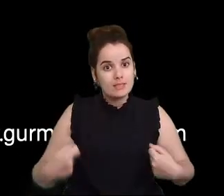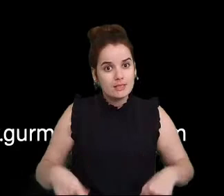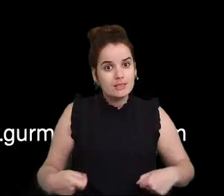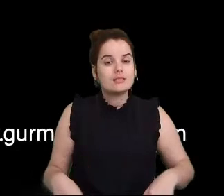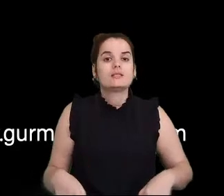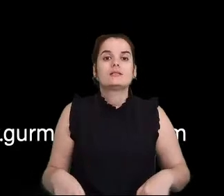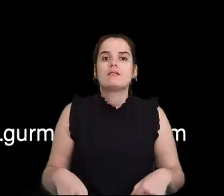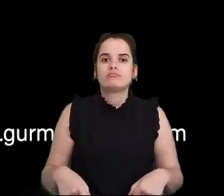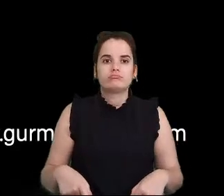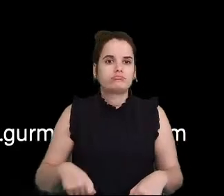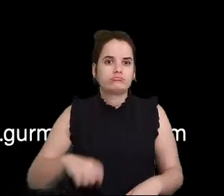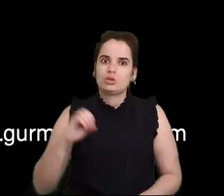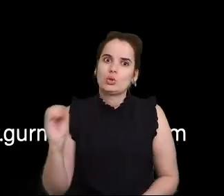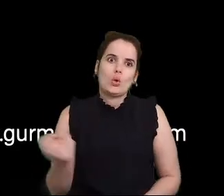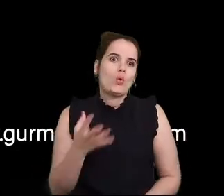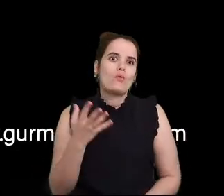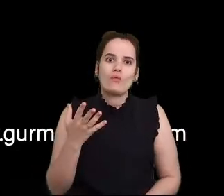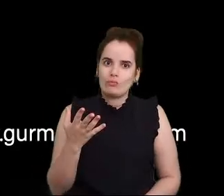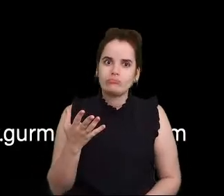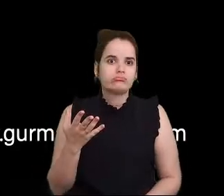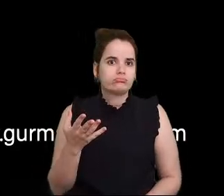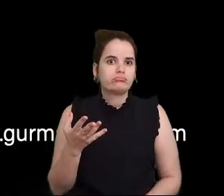here goes on and poses this